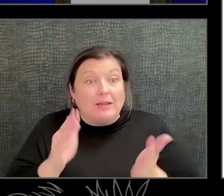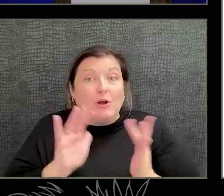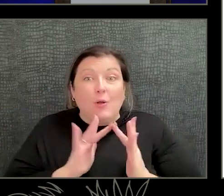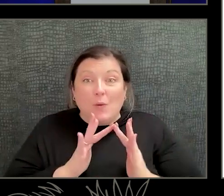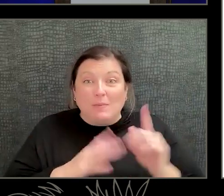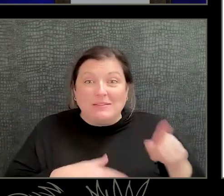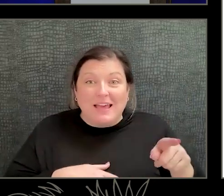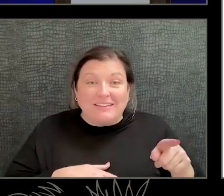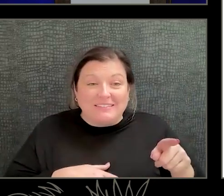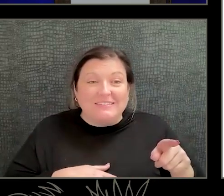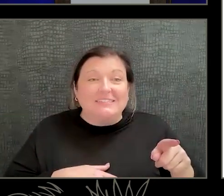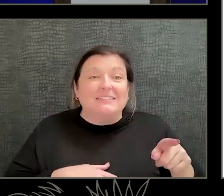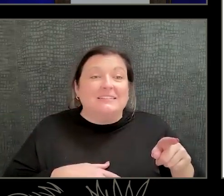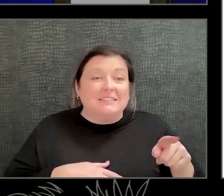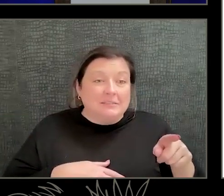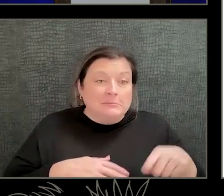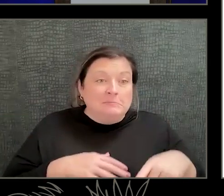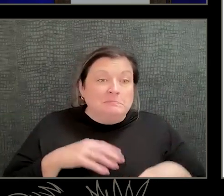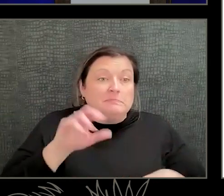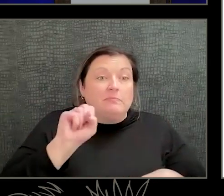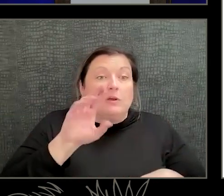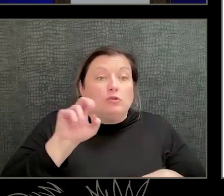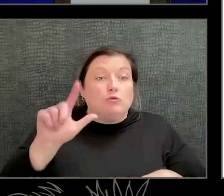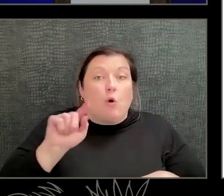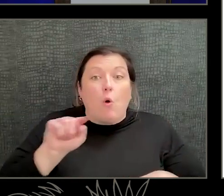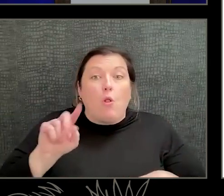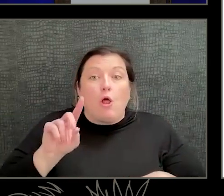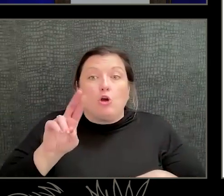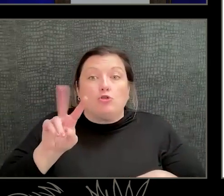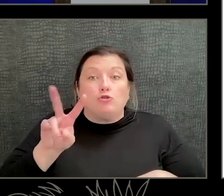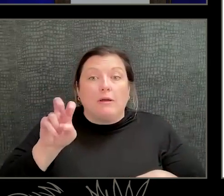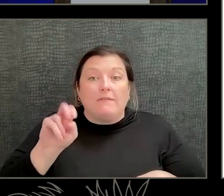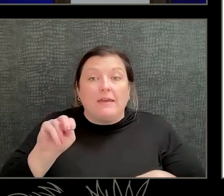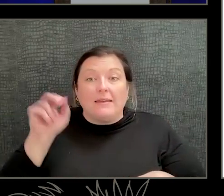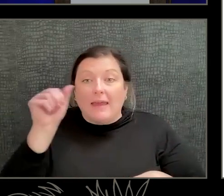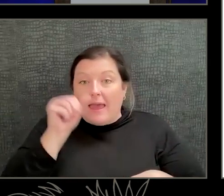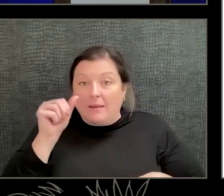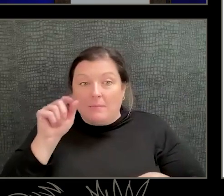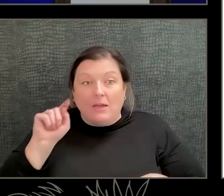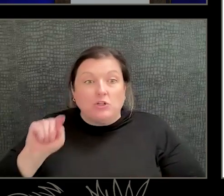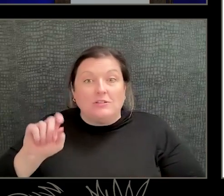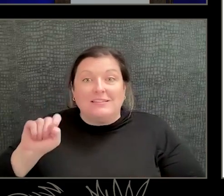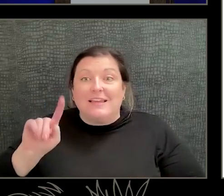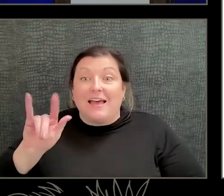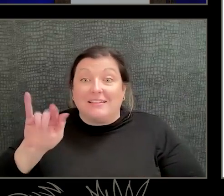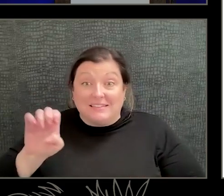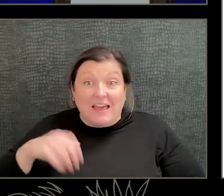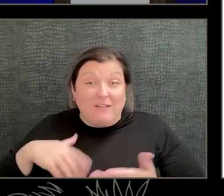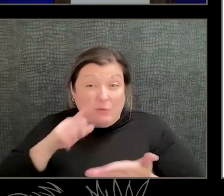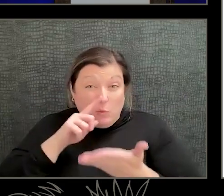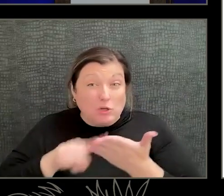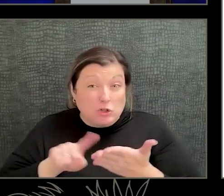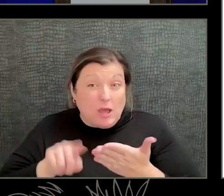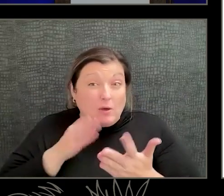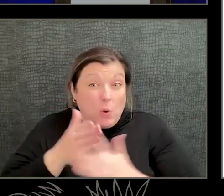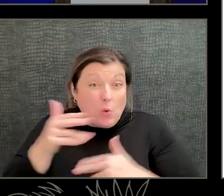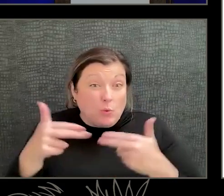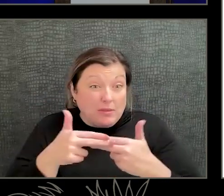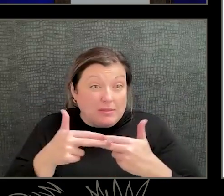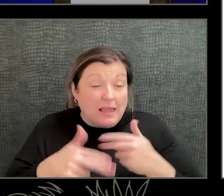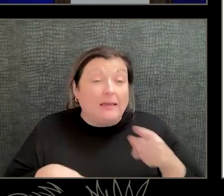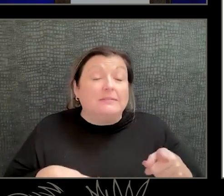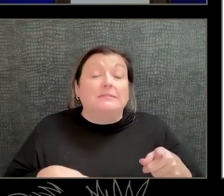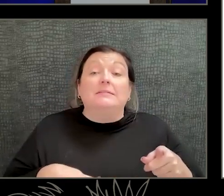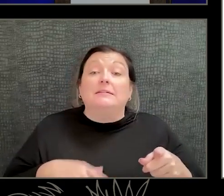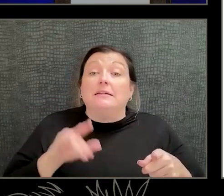website, scroll-drivenanimations.style. Like I said, I will be sharing the links to these, so if you wanted to check them later, you can just go through the slides. And then usually at the